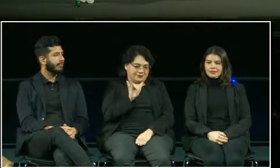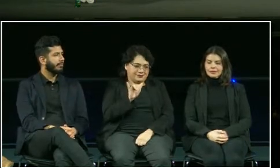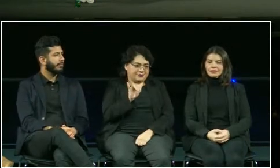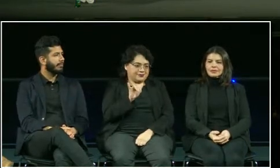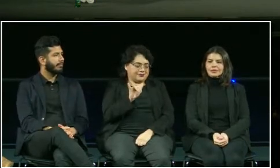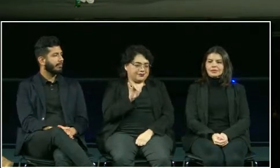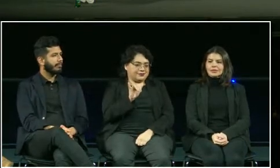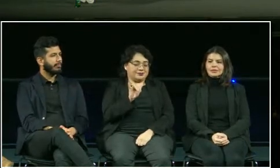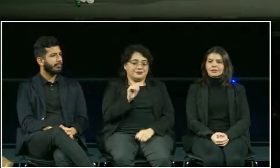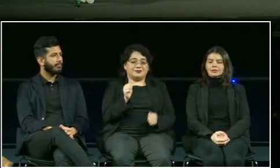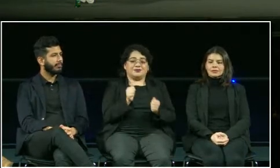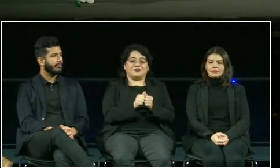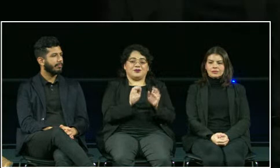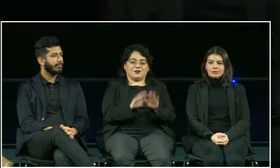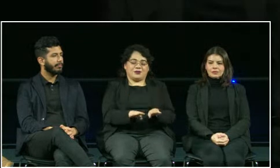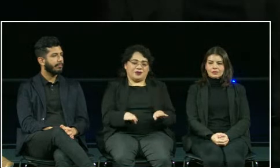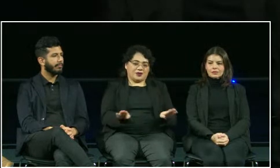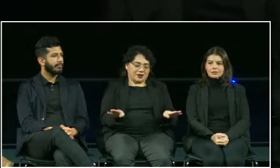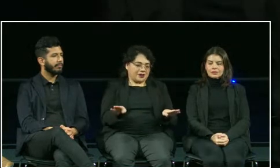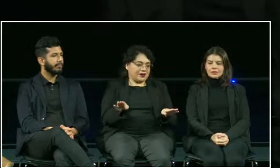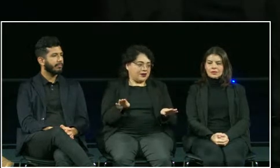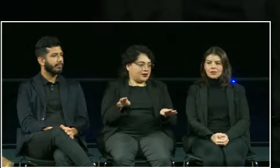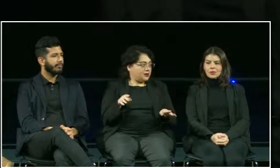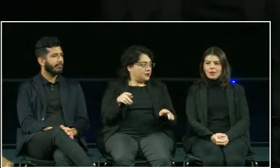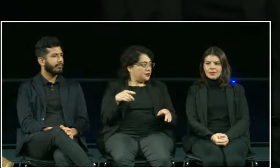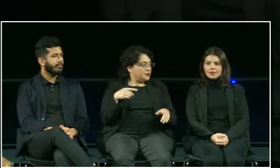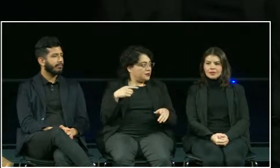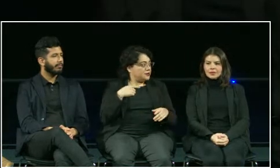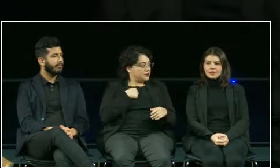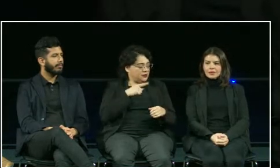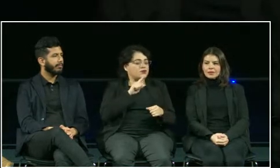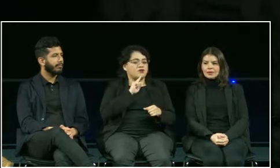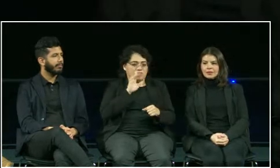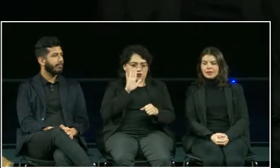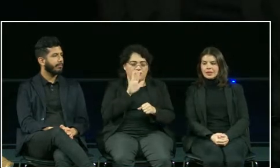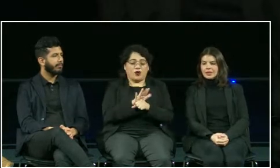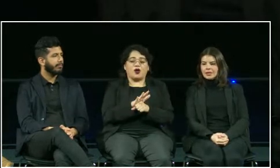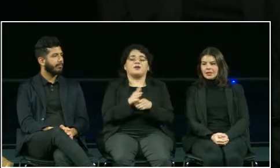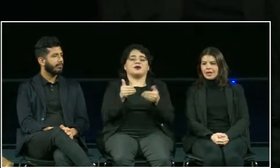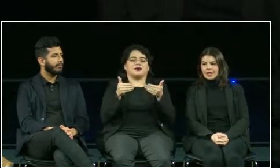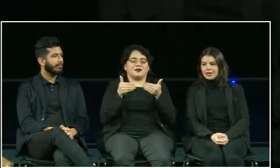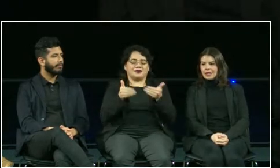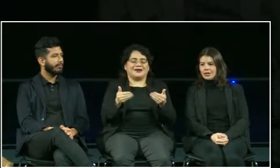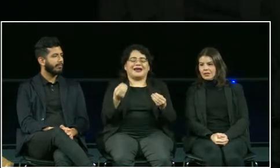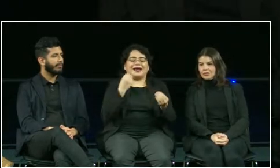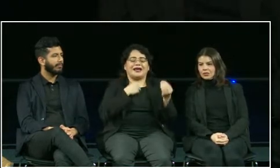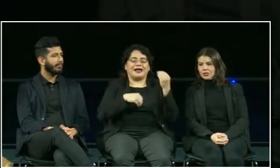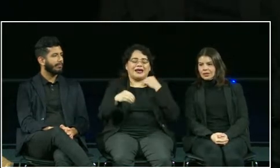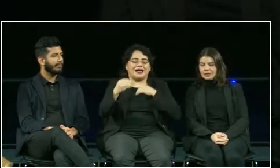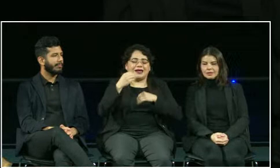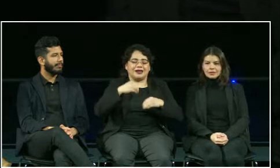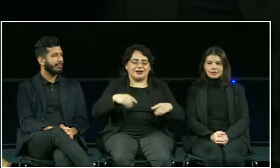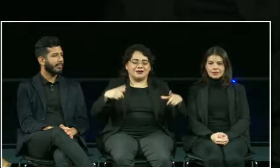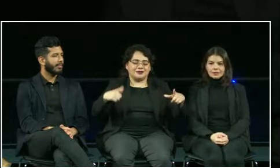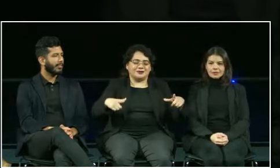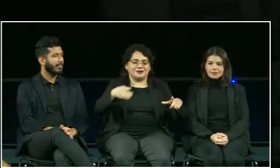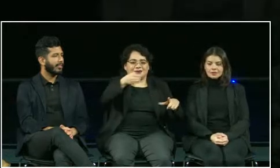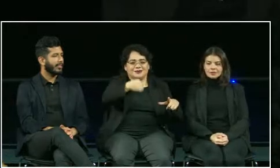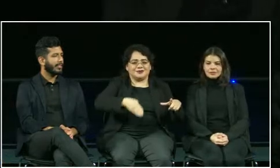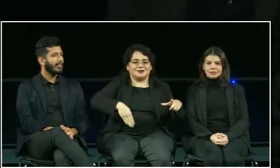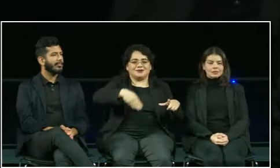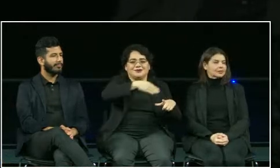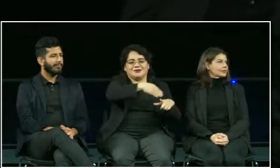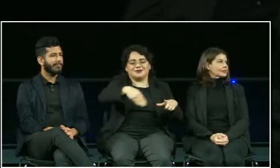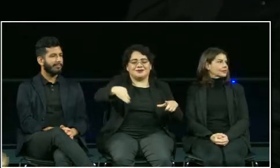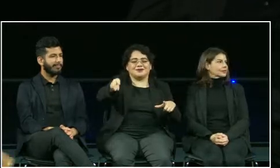With the children, we promised that at the end of the shooting they can eat the cake. So probably that was... I'm sorry,